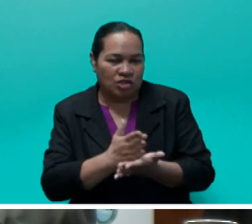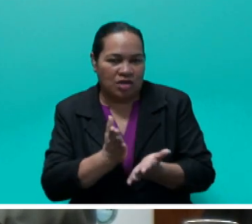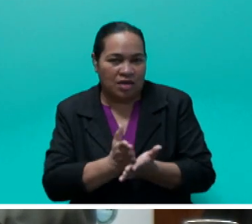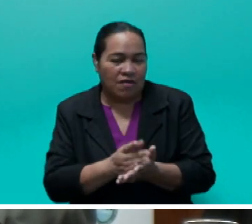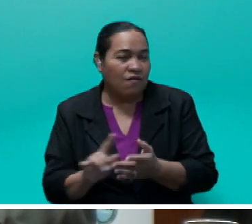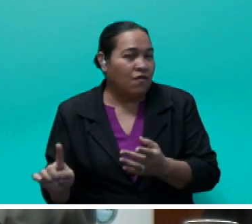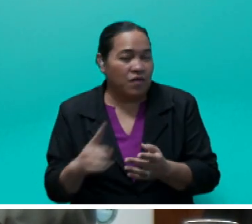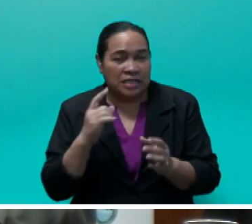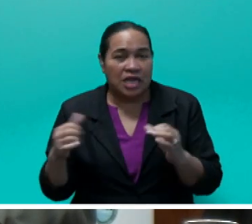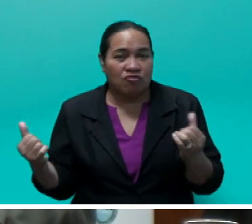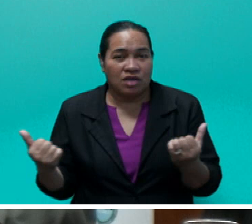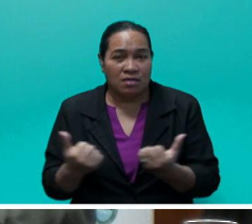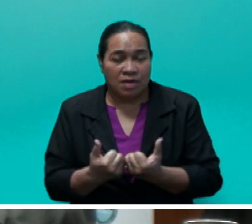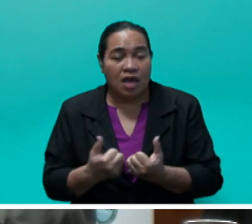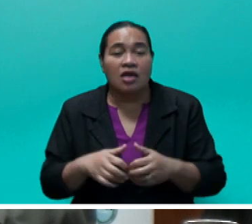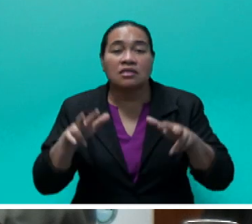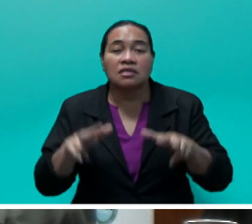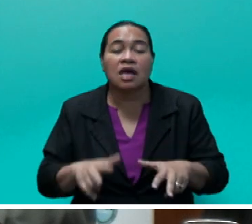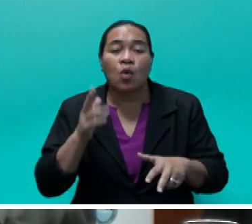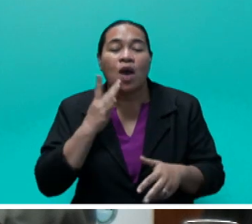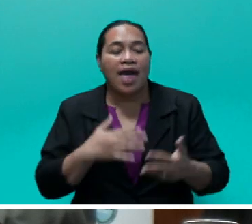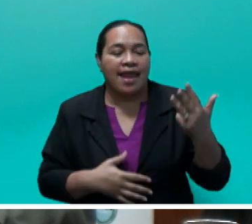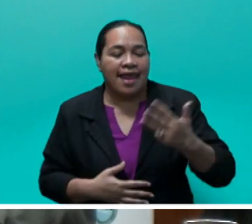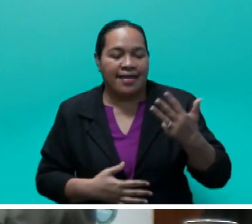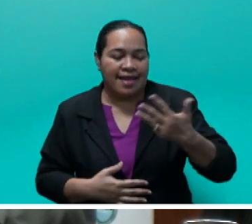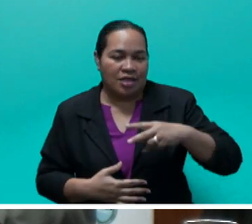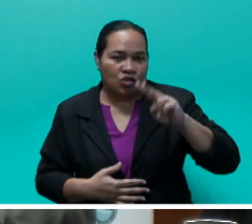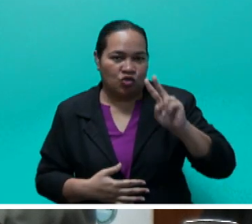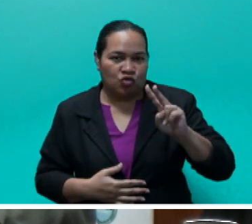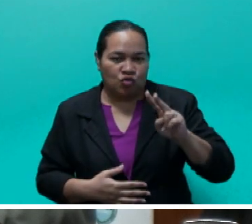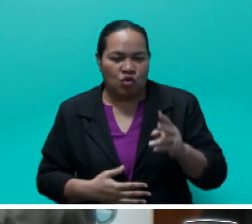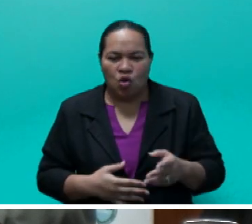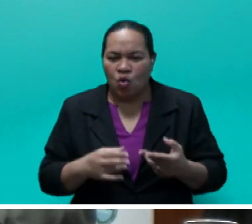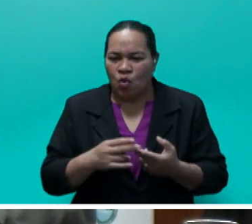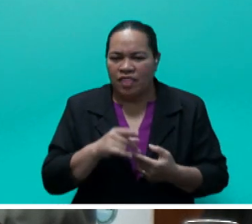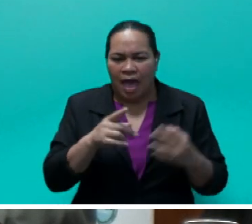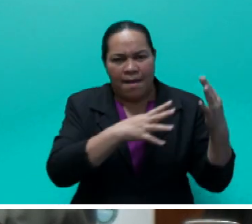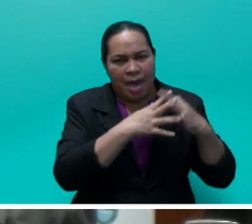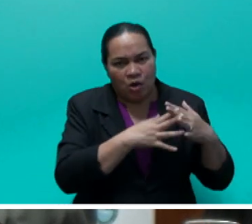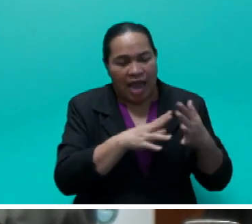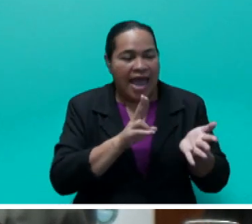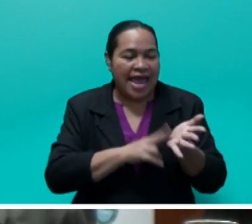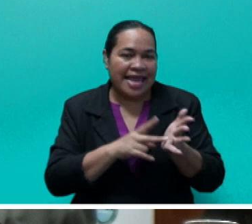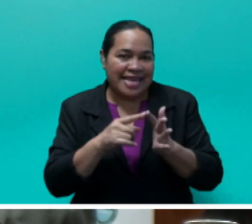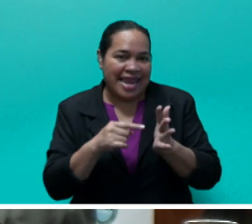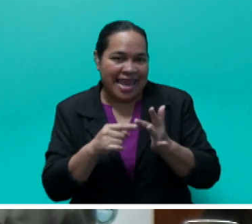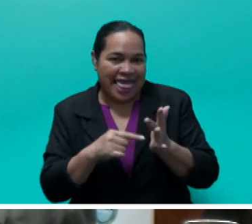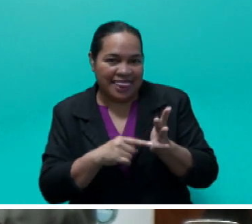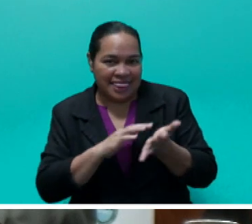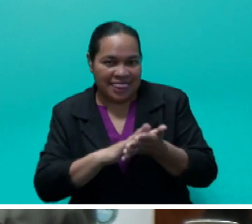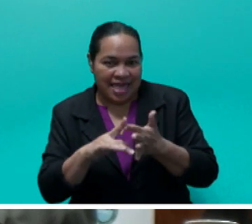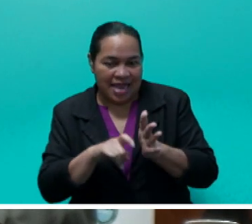first agreement was signed in 1992 between the Netherlands and the United States. Since then,